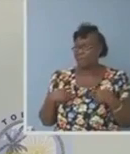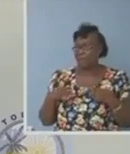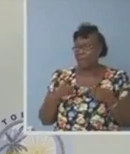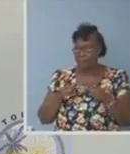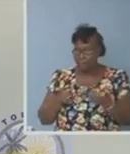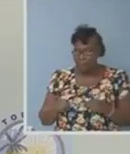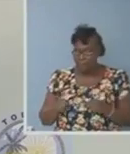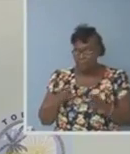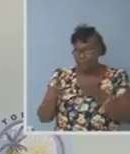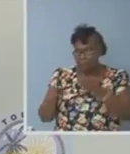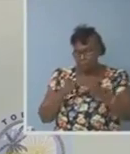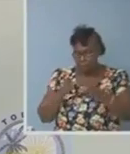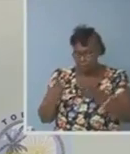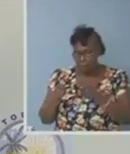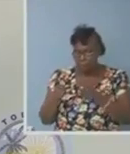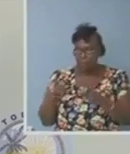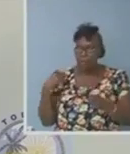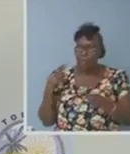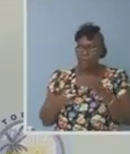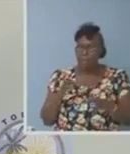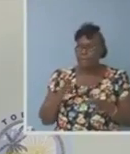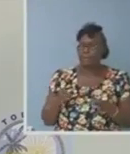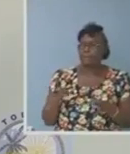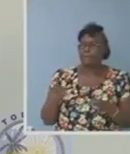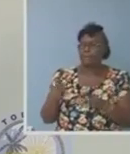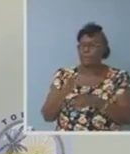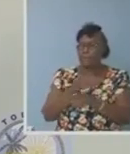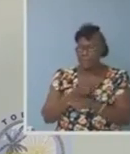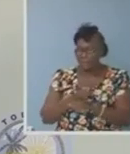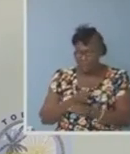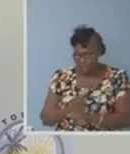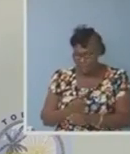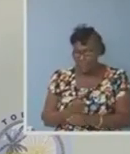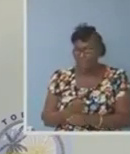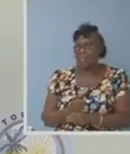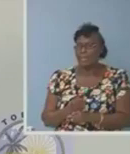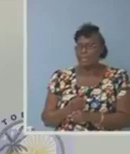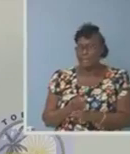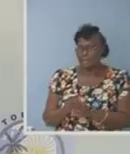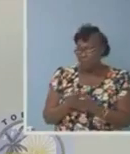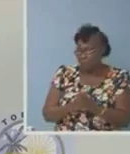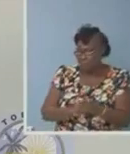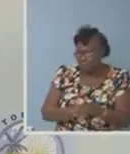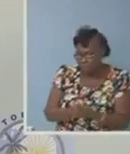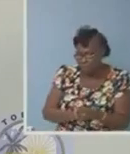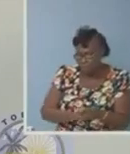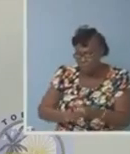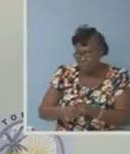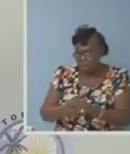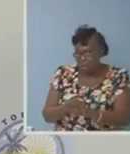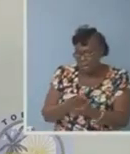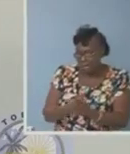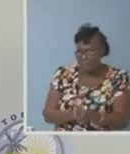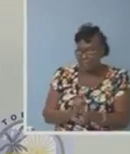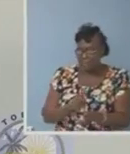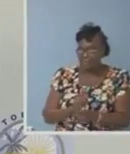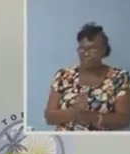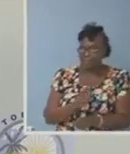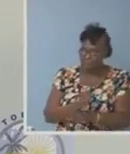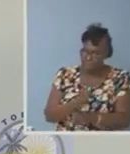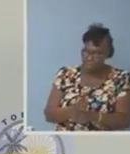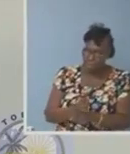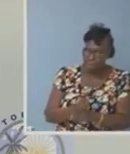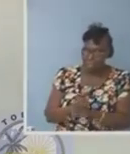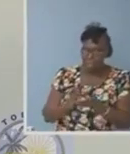do take preventative steps. Our general hand hygiene, regular washing of our hands, soap and